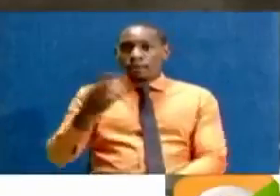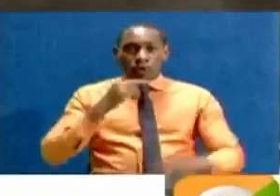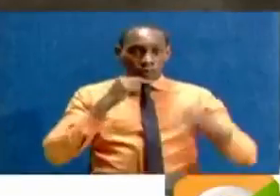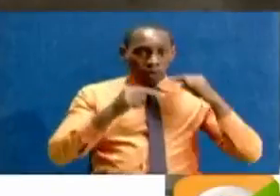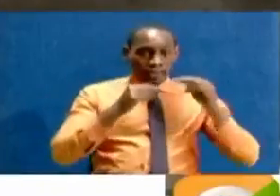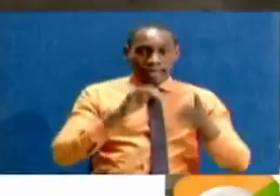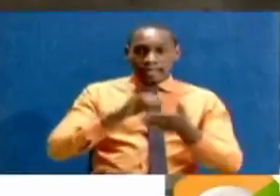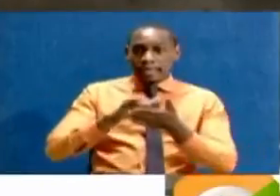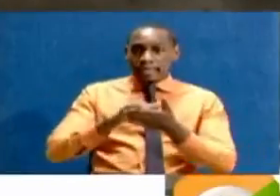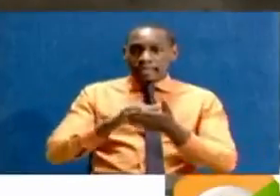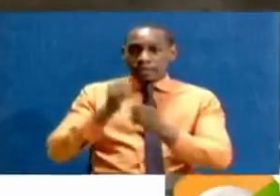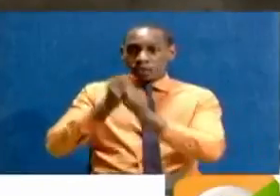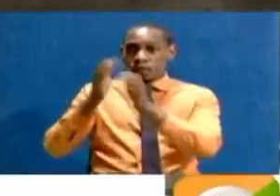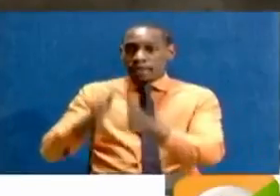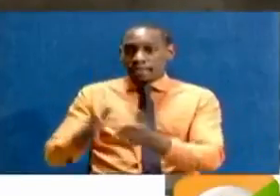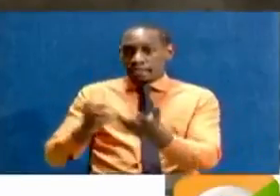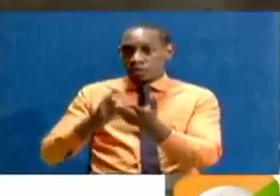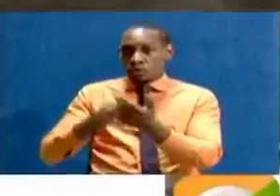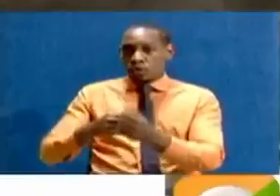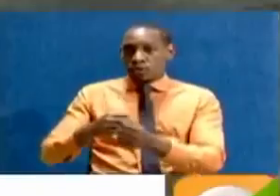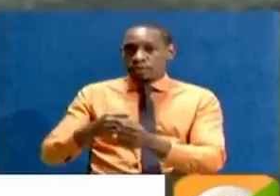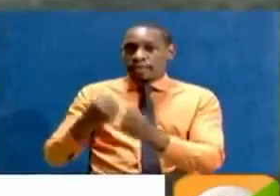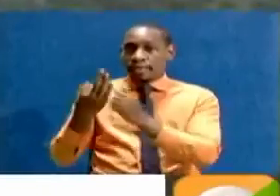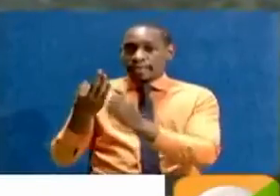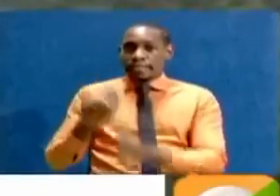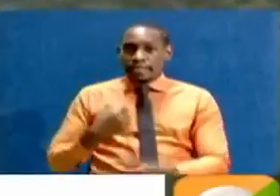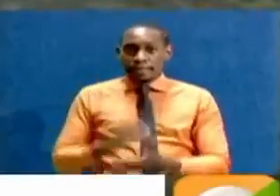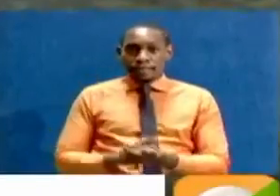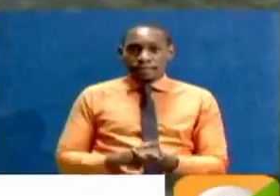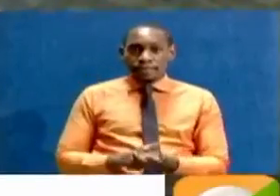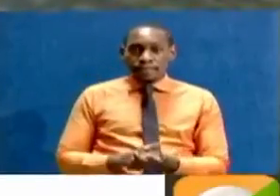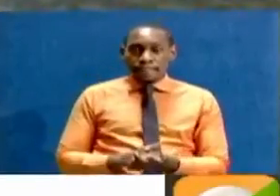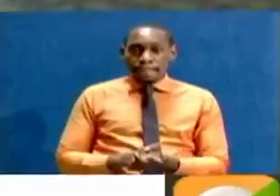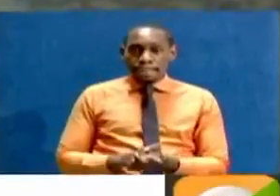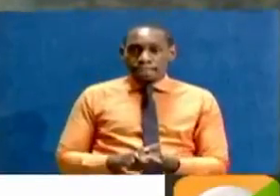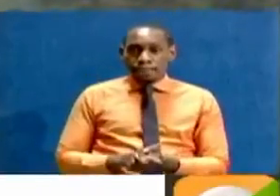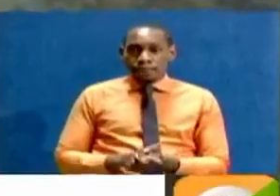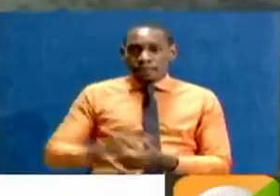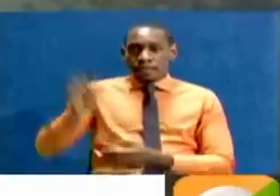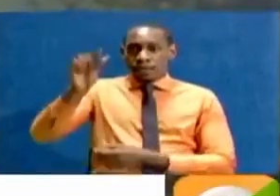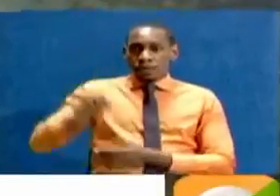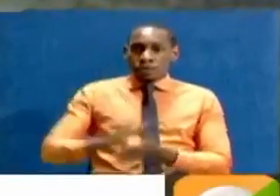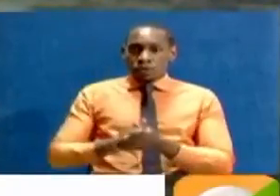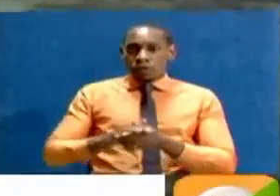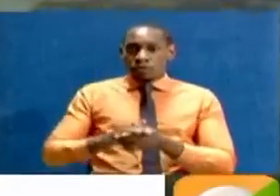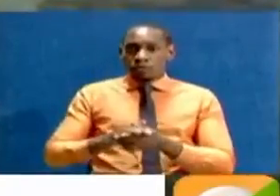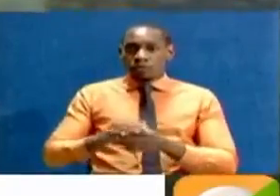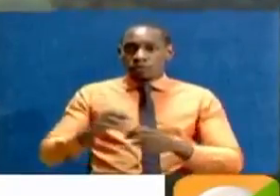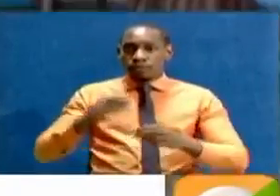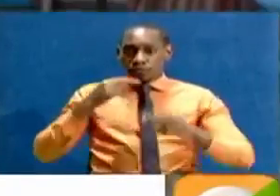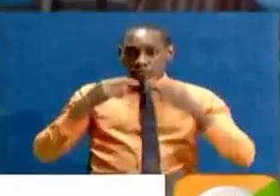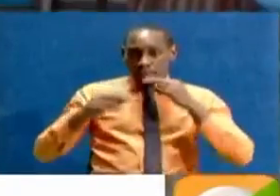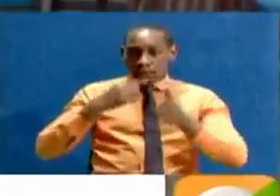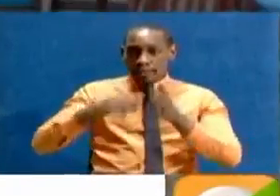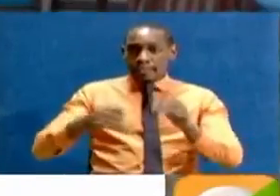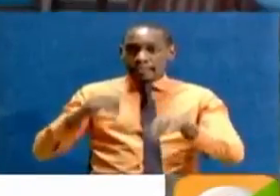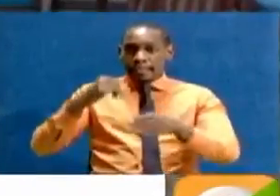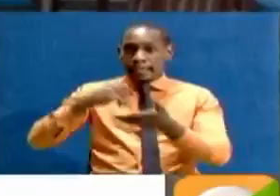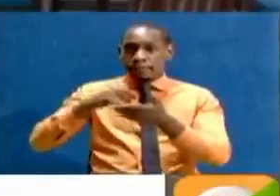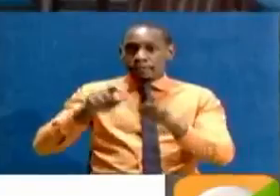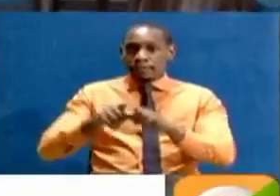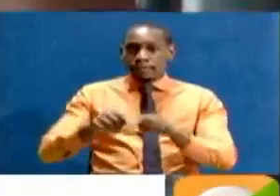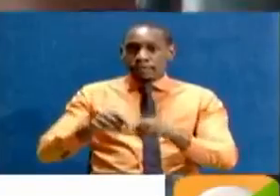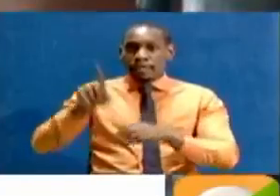hoteli ambayo iko na wafanyikazi 13. The country's coastal hotel industry is not spared either, with